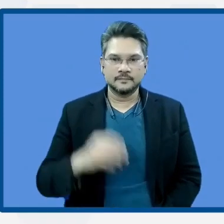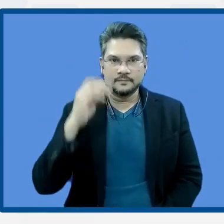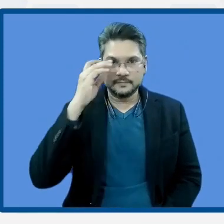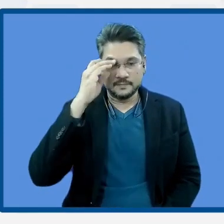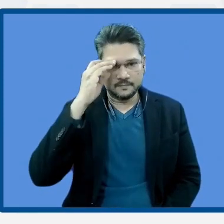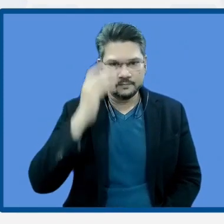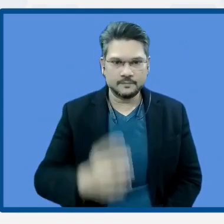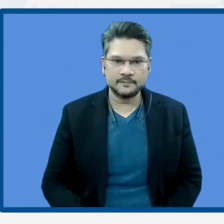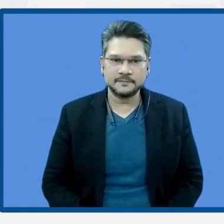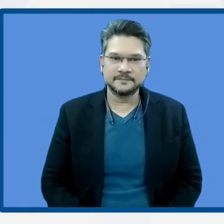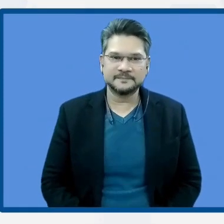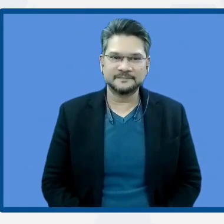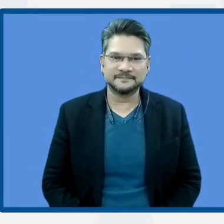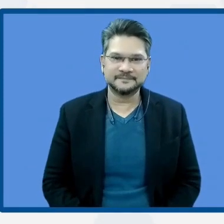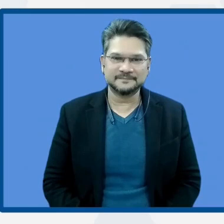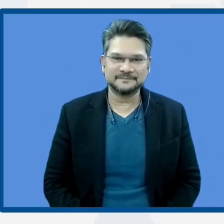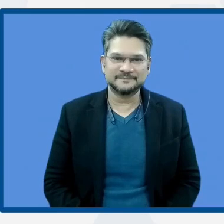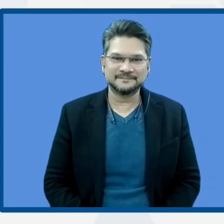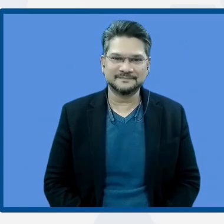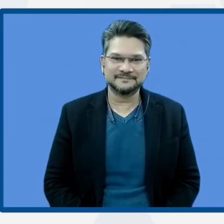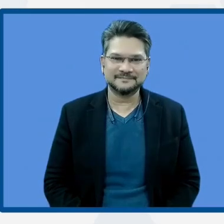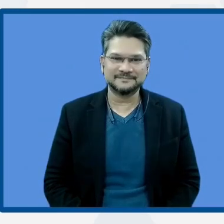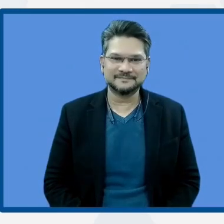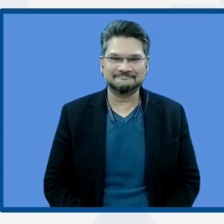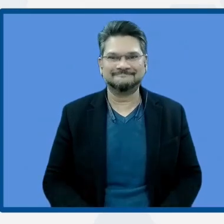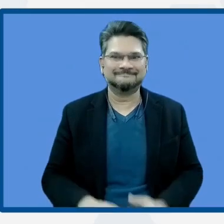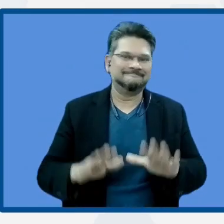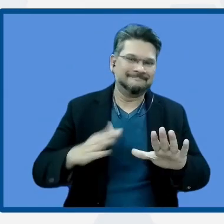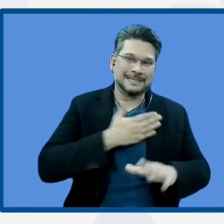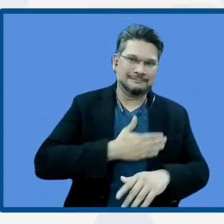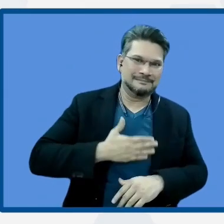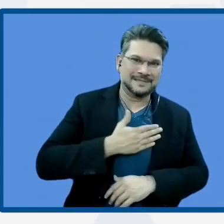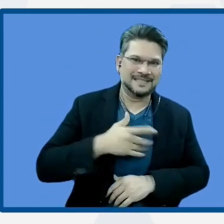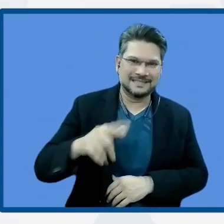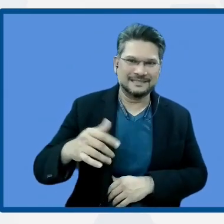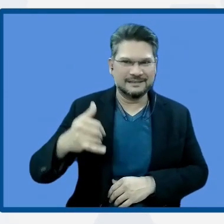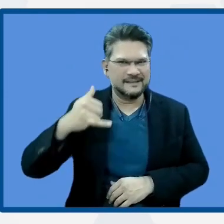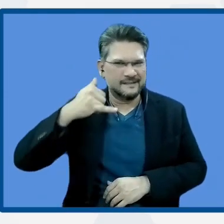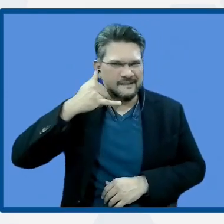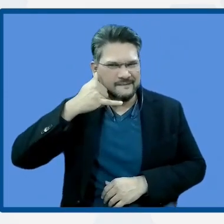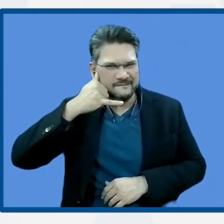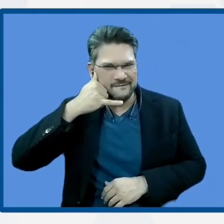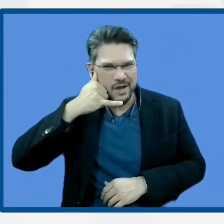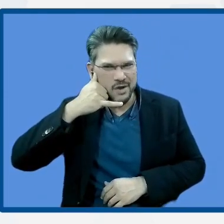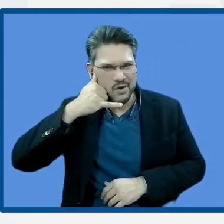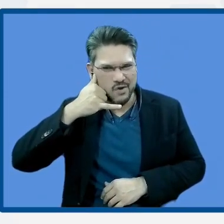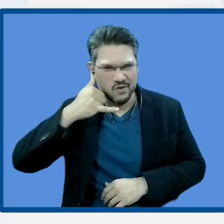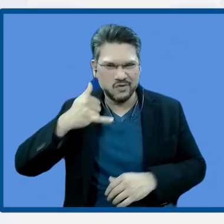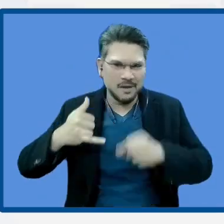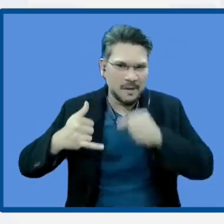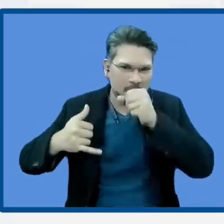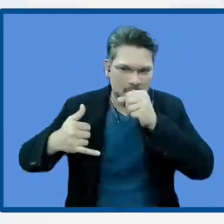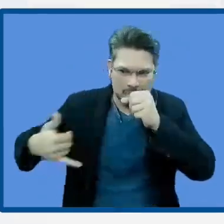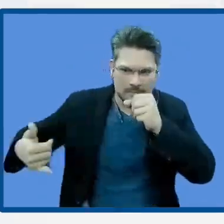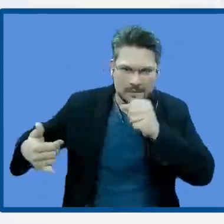Please don't leave the cell phones near the mics because there is interference. Patricia, yes, what